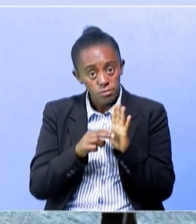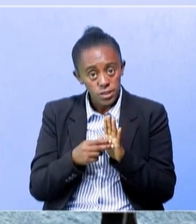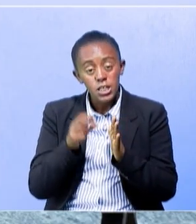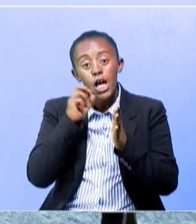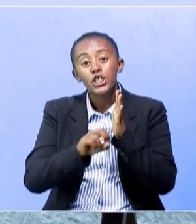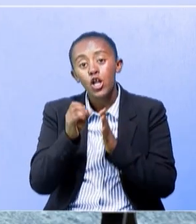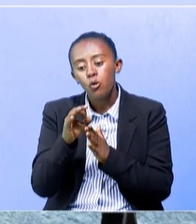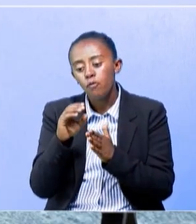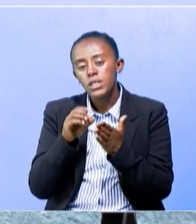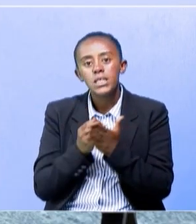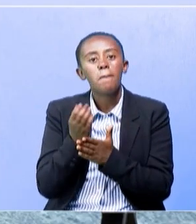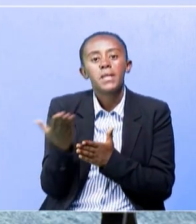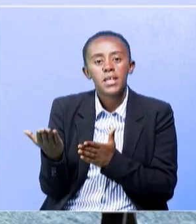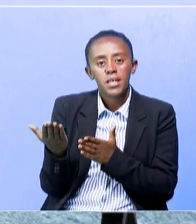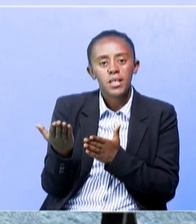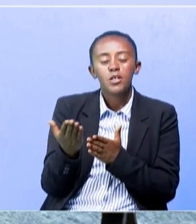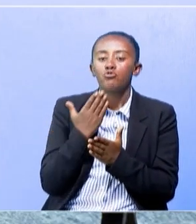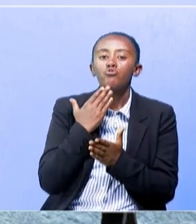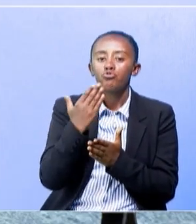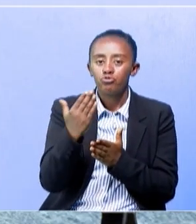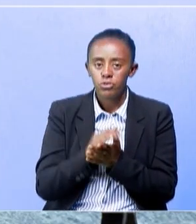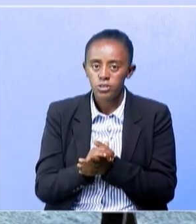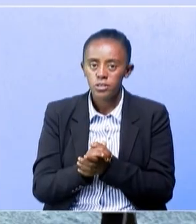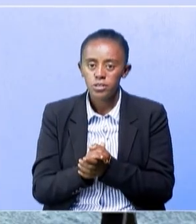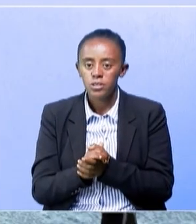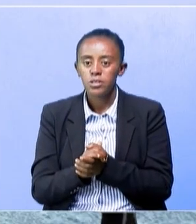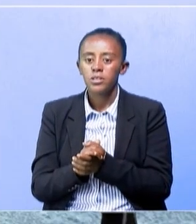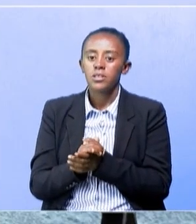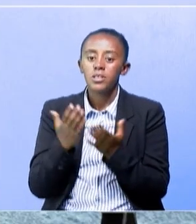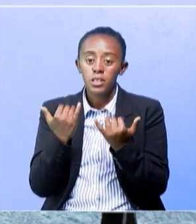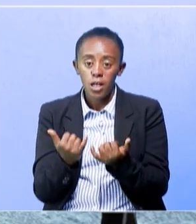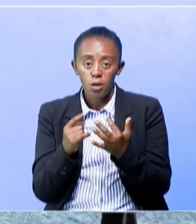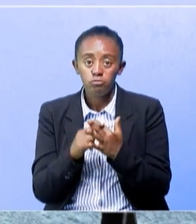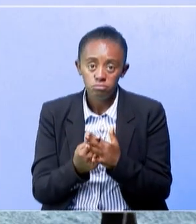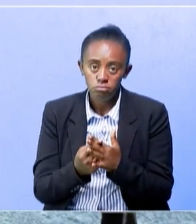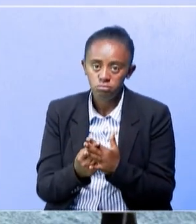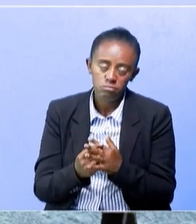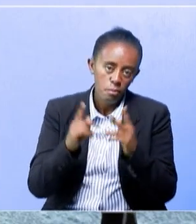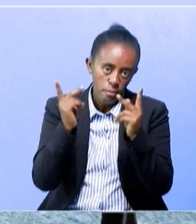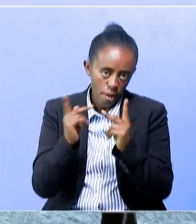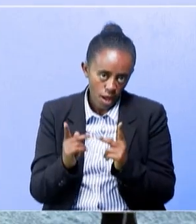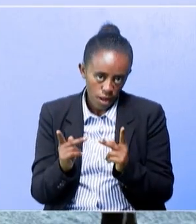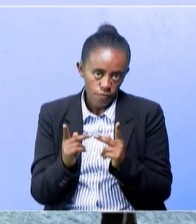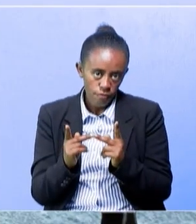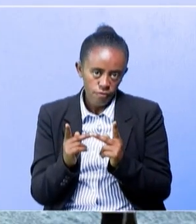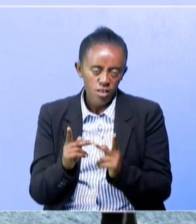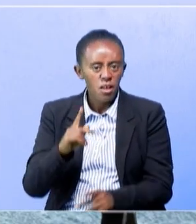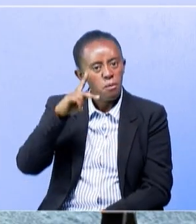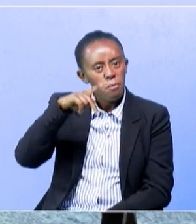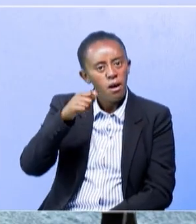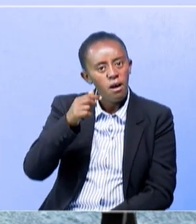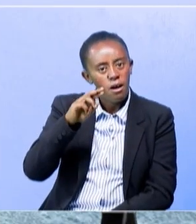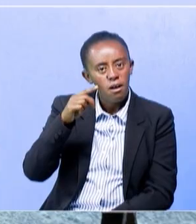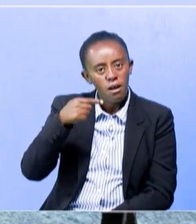result of something. Good. So now we will start from paragraph. Do you know what paragraph is?